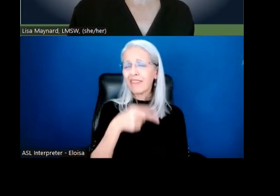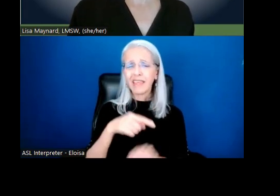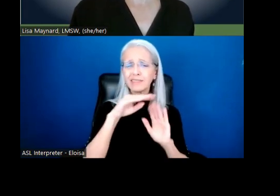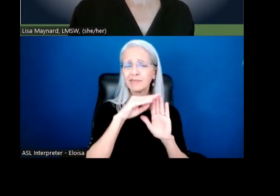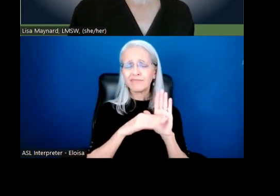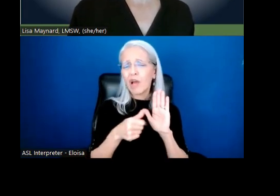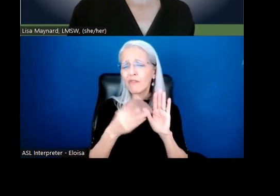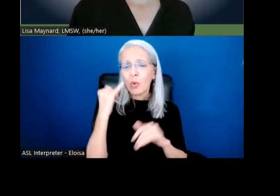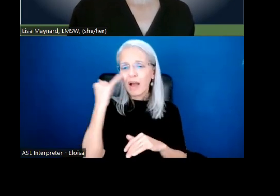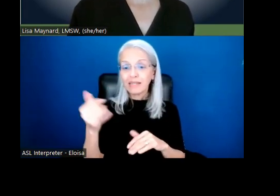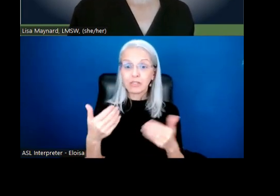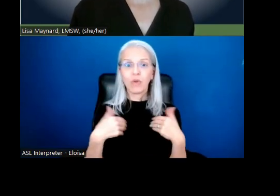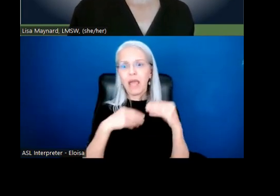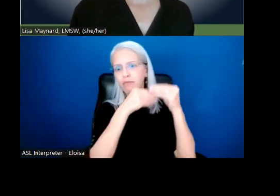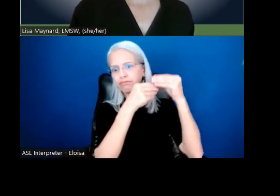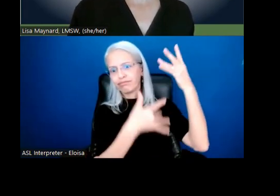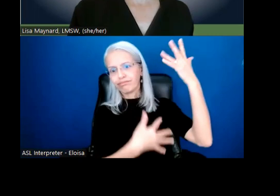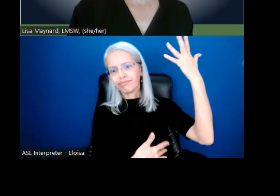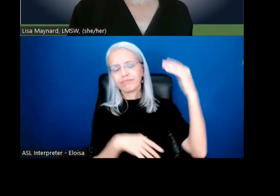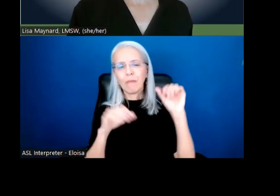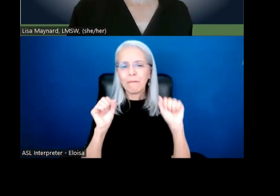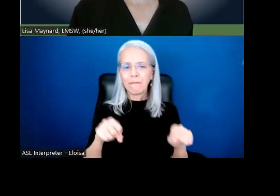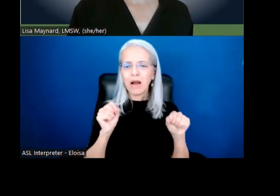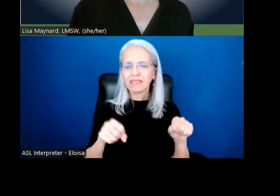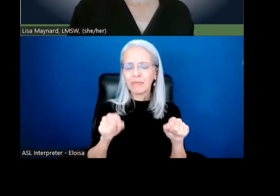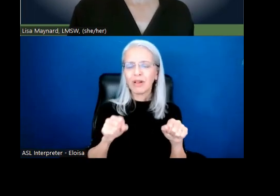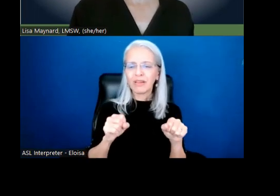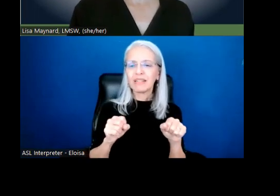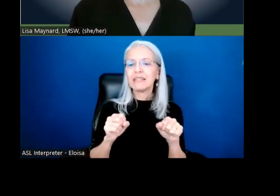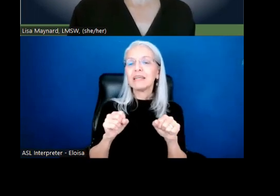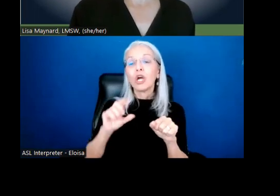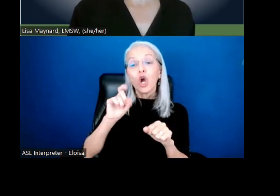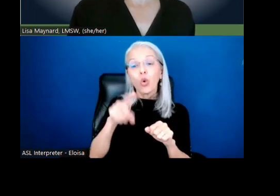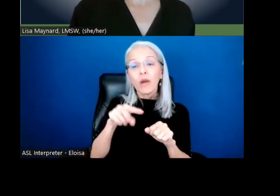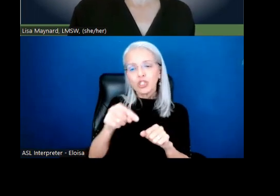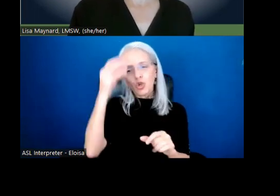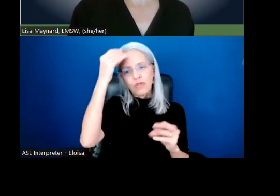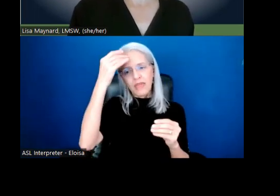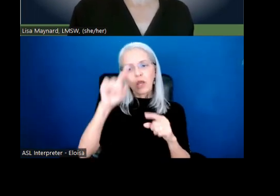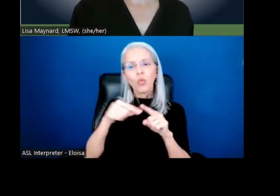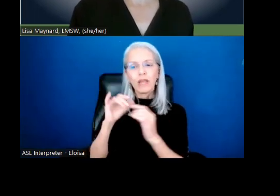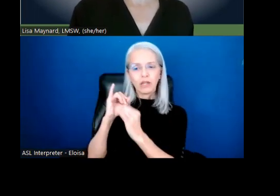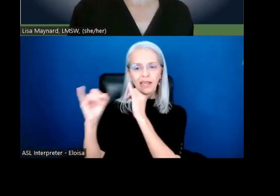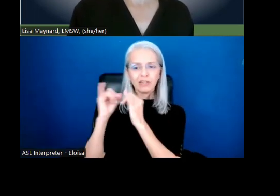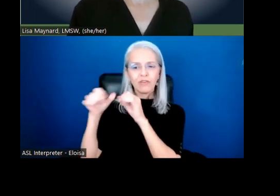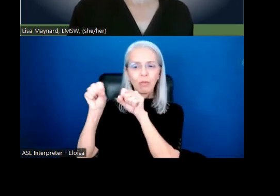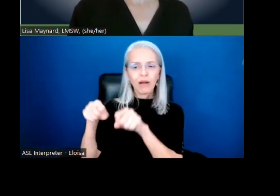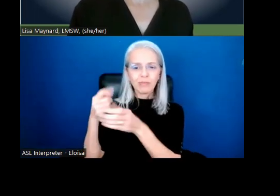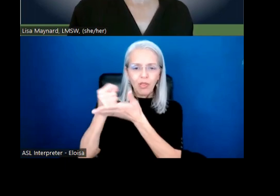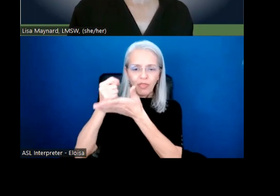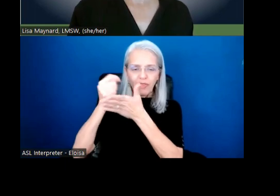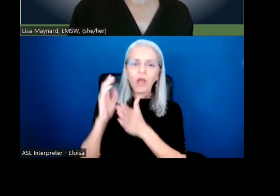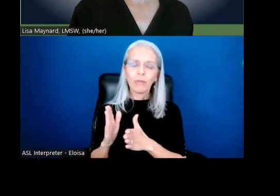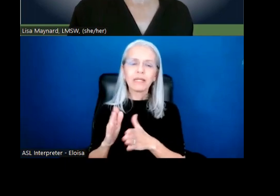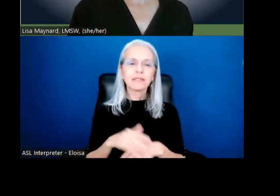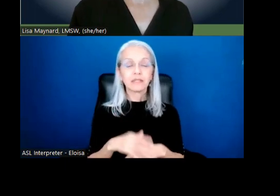we have a whole laundry list of key questions that you may want to consider when you're interviewing a potential therapist. It's so